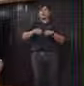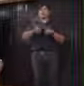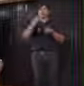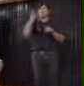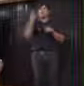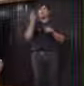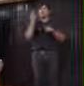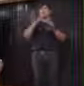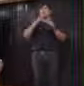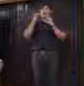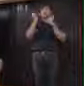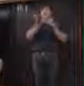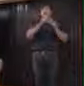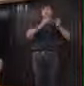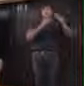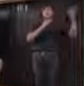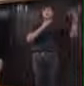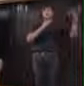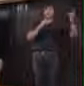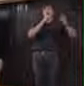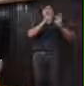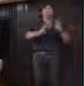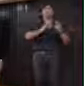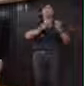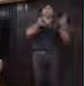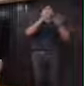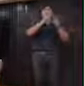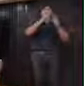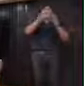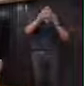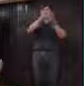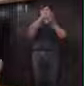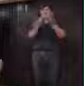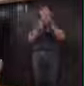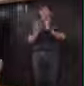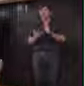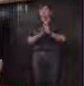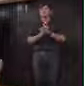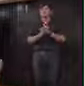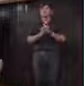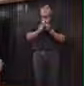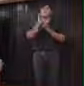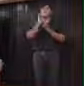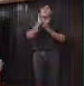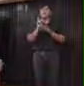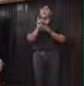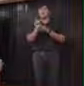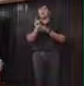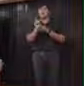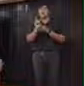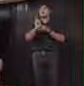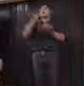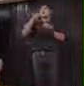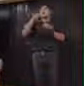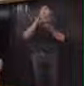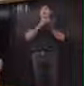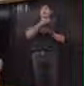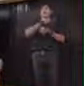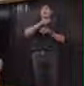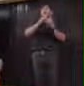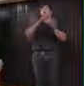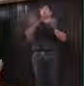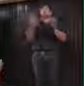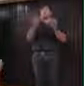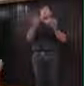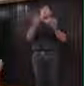Kashmir was different. And there were all of these other factors around Kashmir. But I mean, the way it was drafted, we can